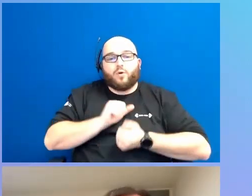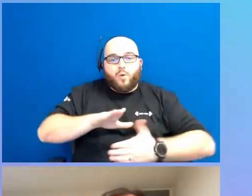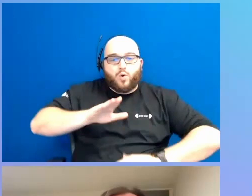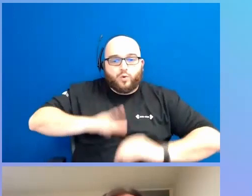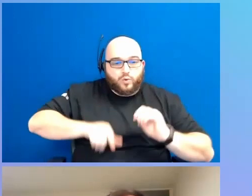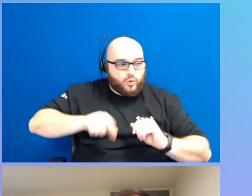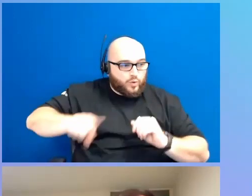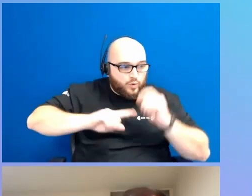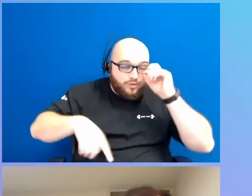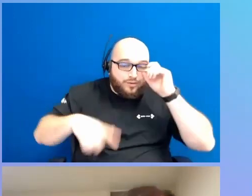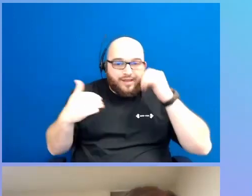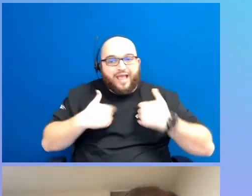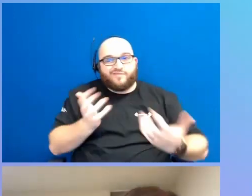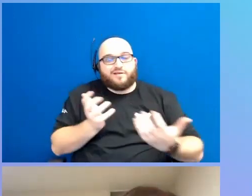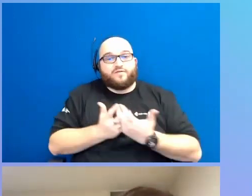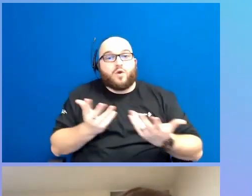you want.